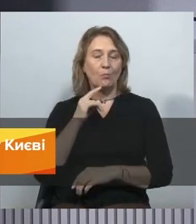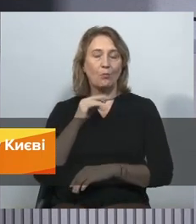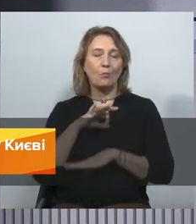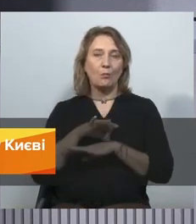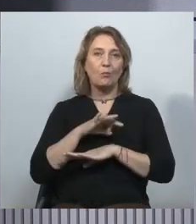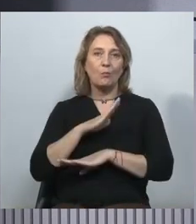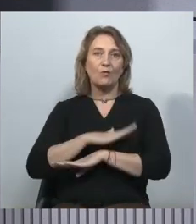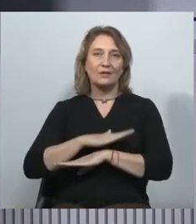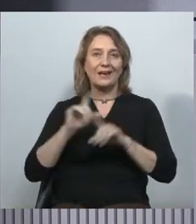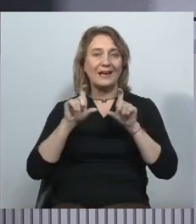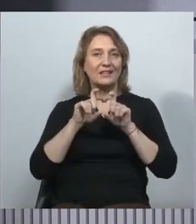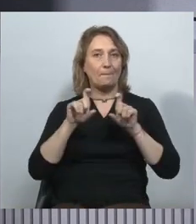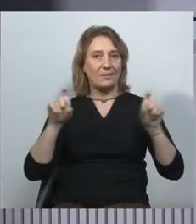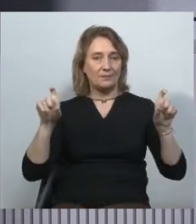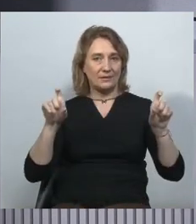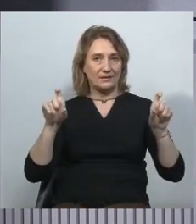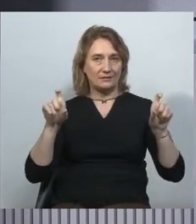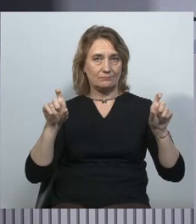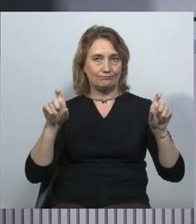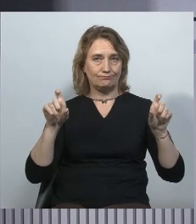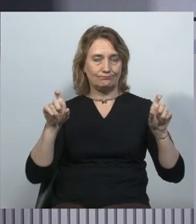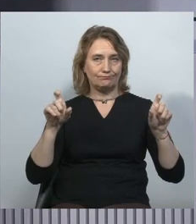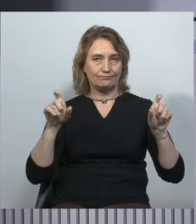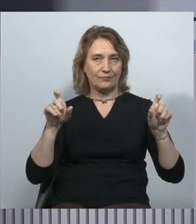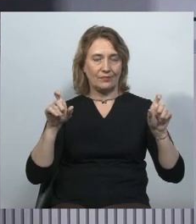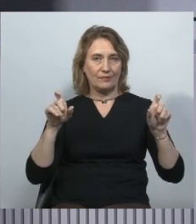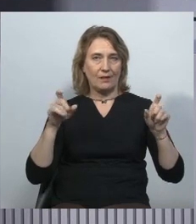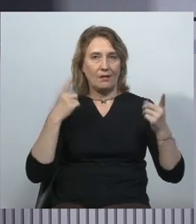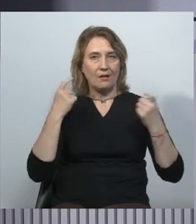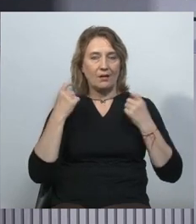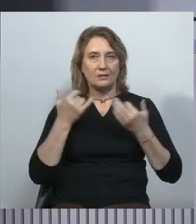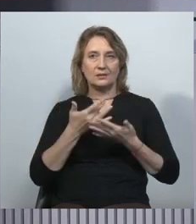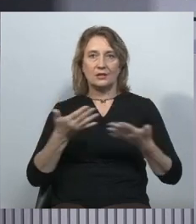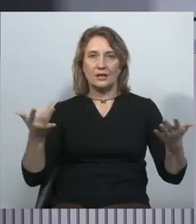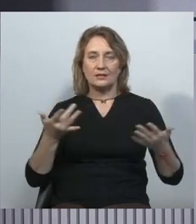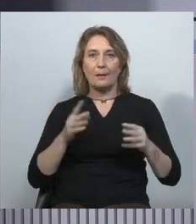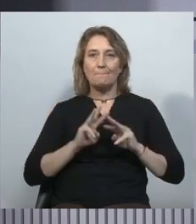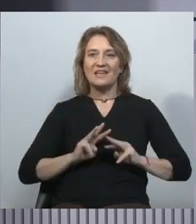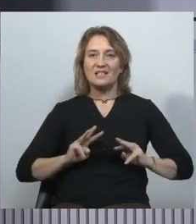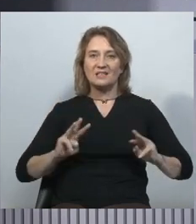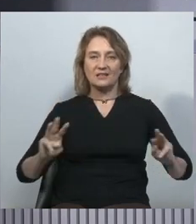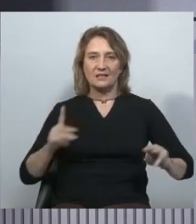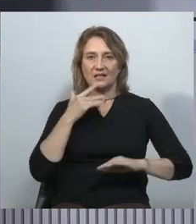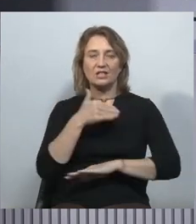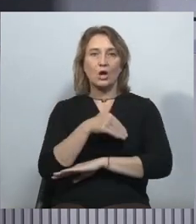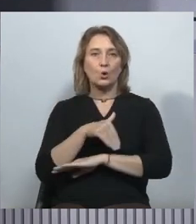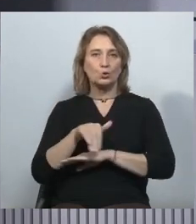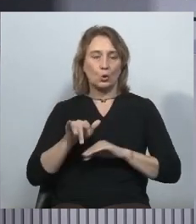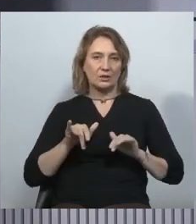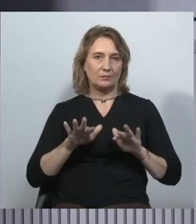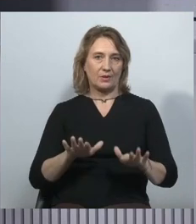who is a behavioral scientist from the Foreign Commonwealth and Development Office's Open Source Unit, Great